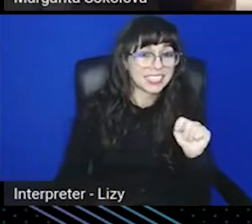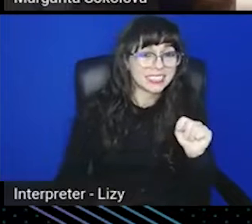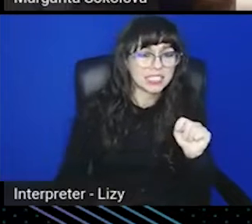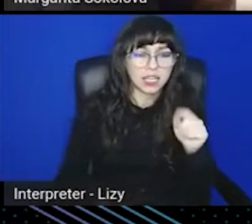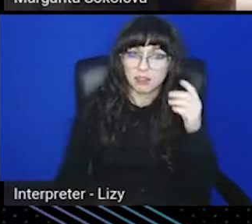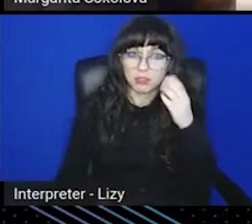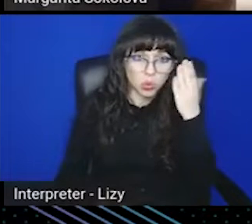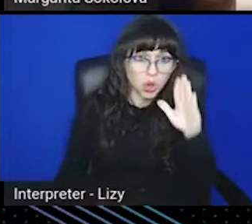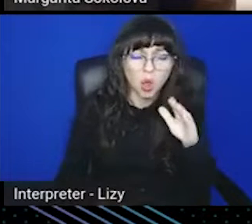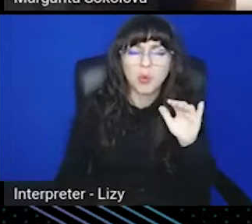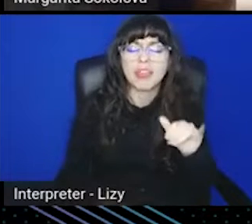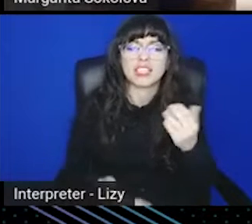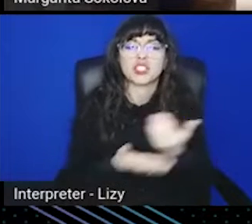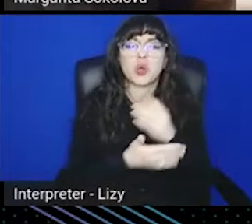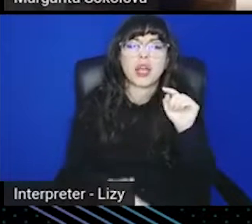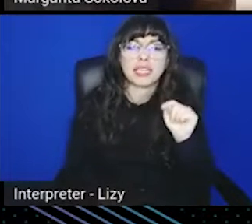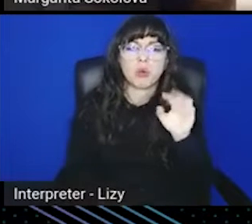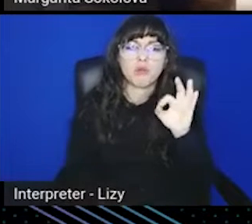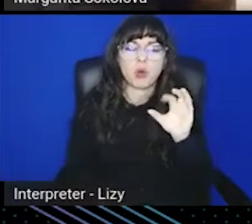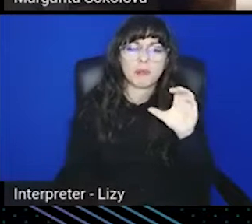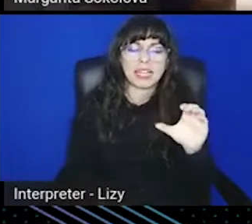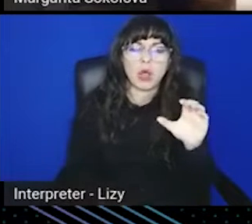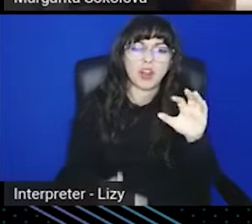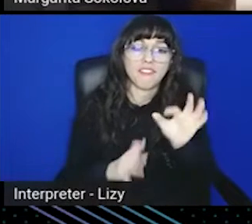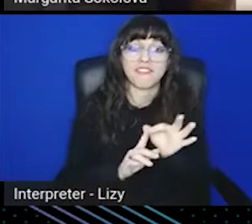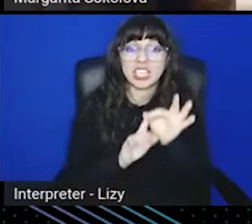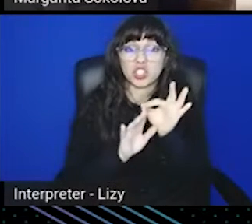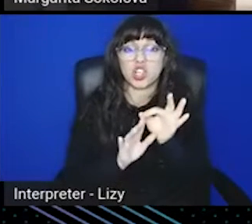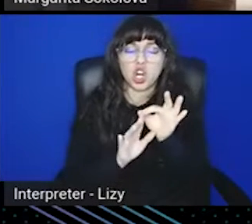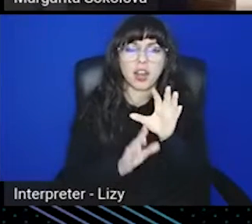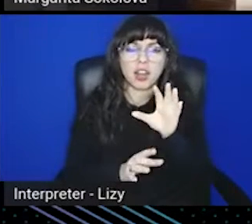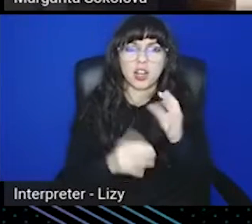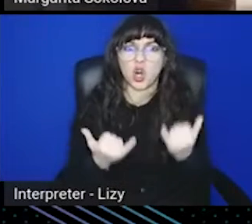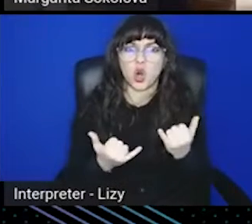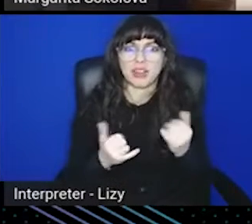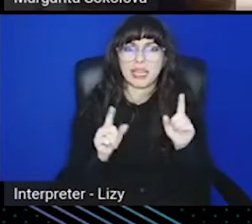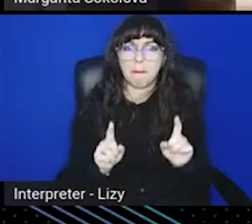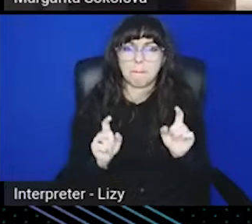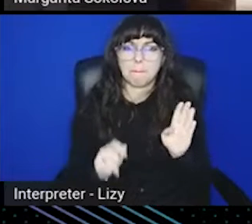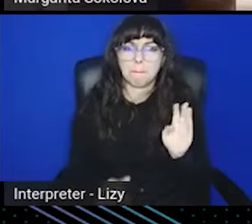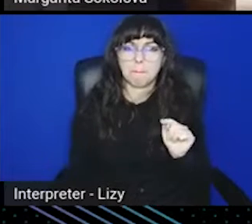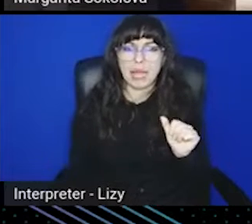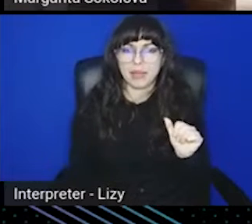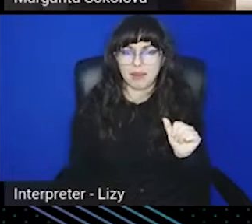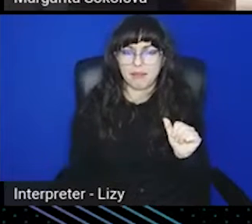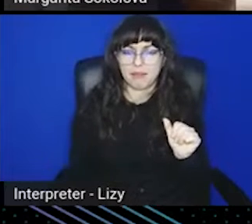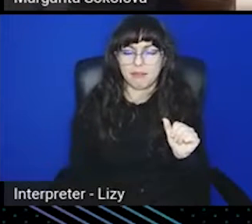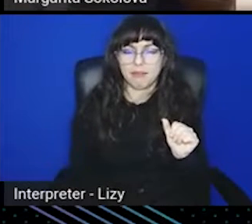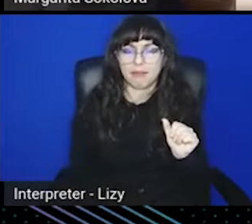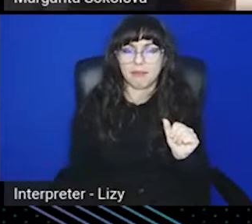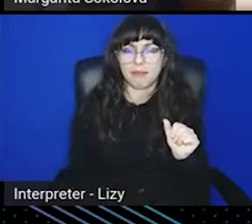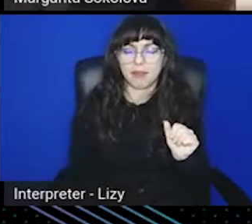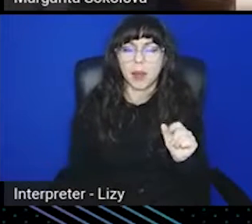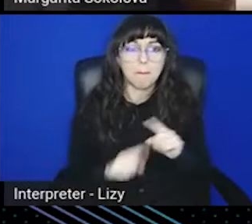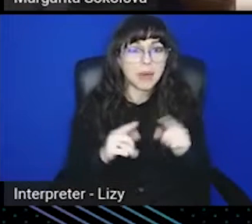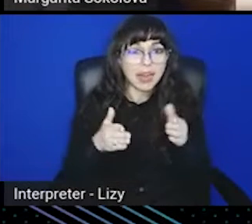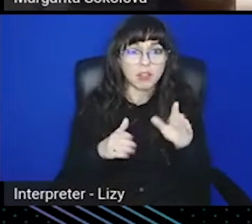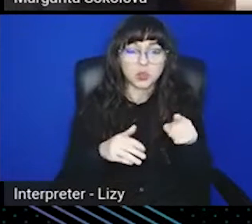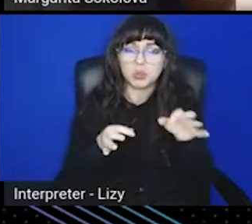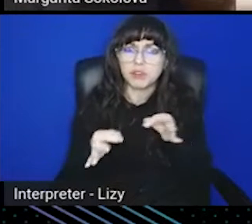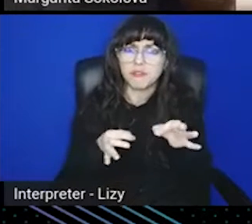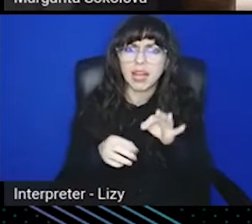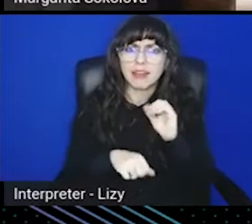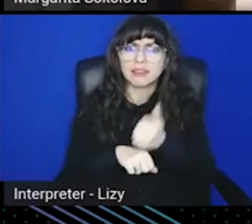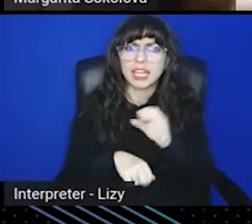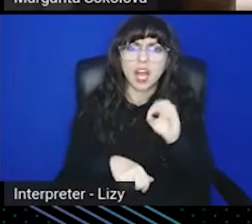Terraform Cloud features. It's currently in beta. And what this allows you to do is to define a set of variables that you